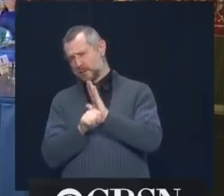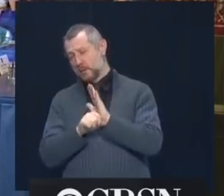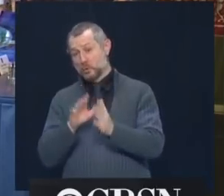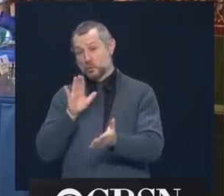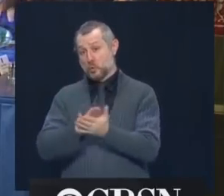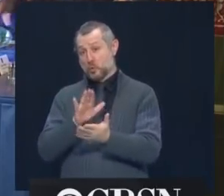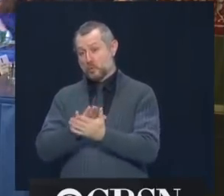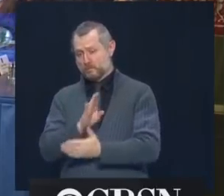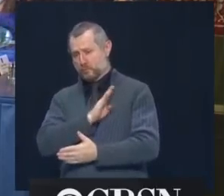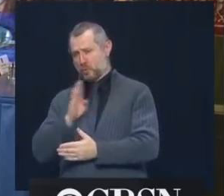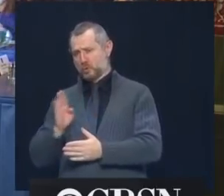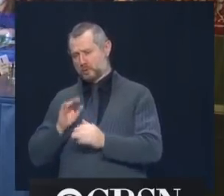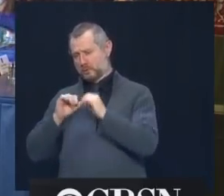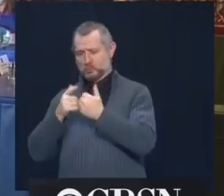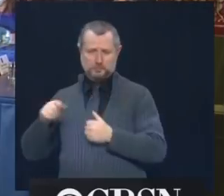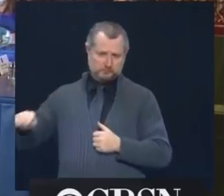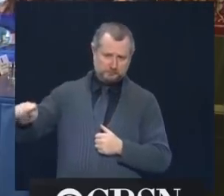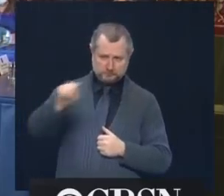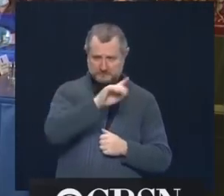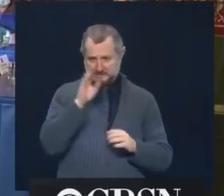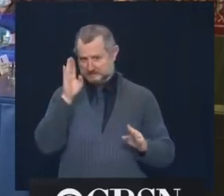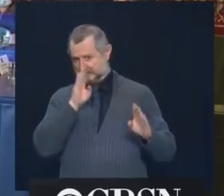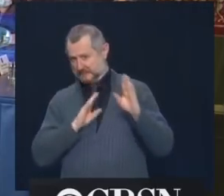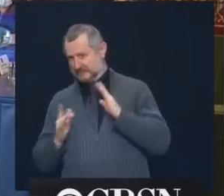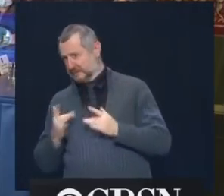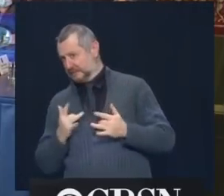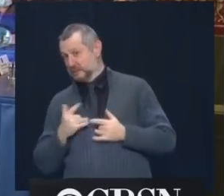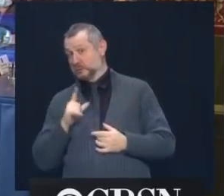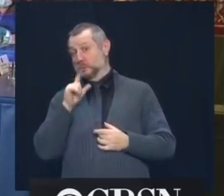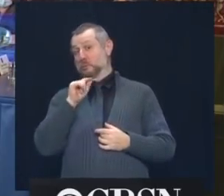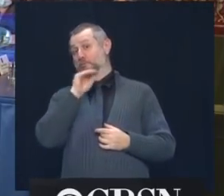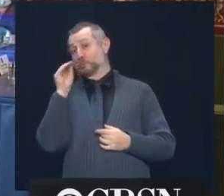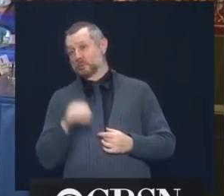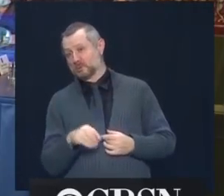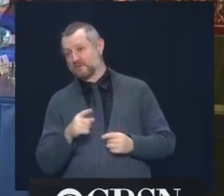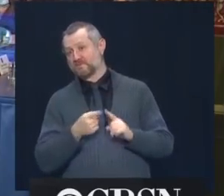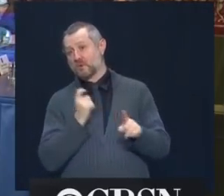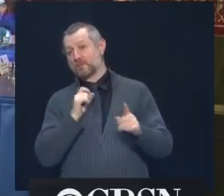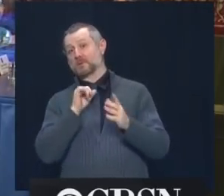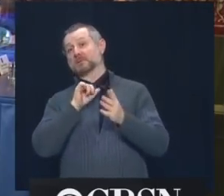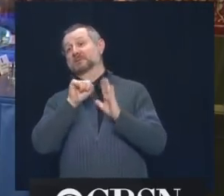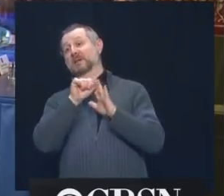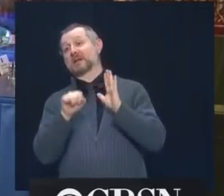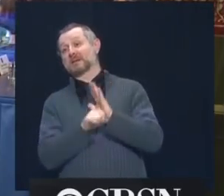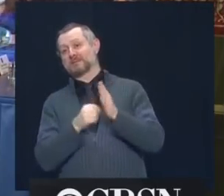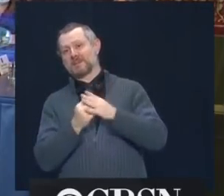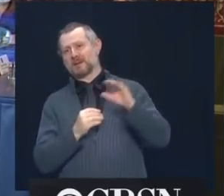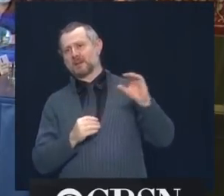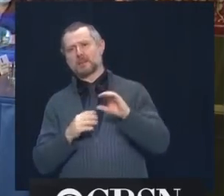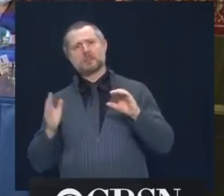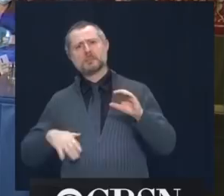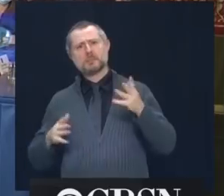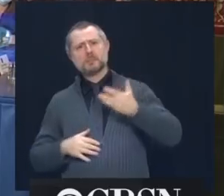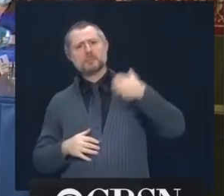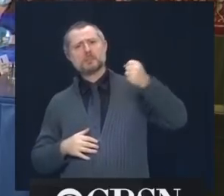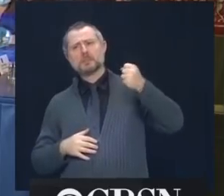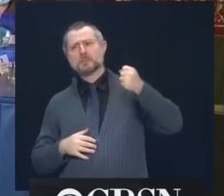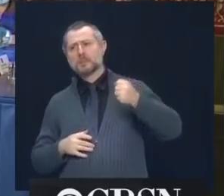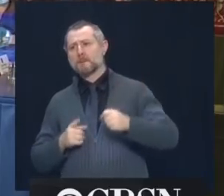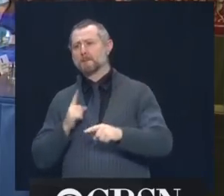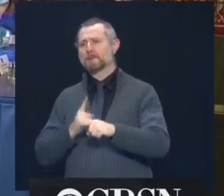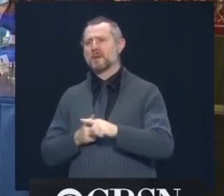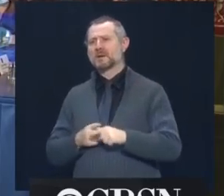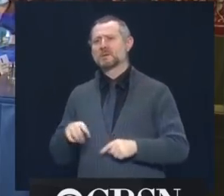of the 20% in state aid that has been continued to be withheld. They're also looking for reimbursement because they used their